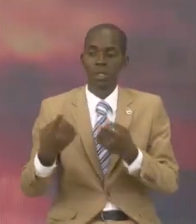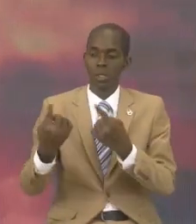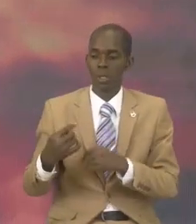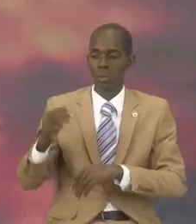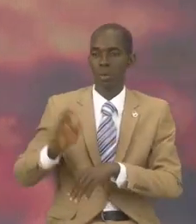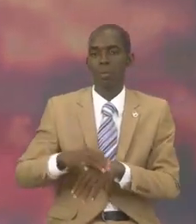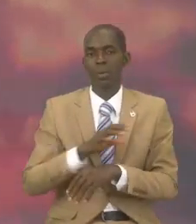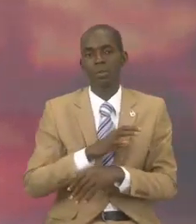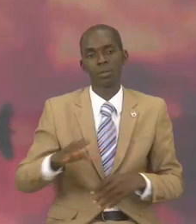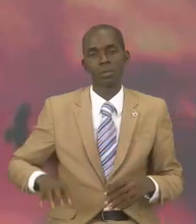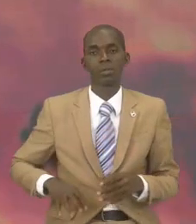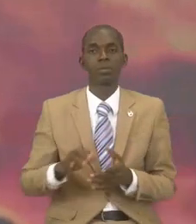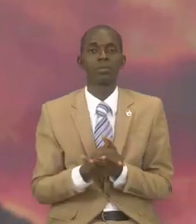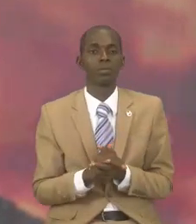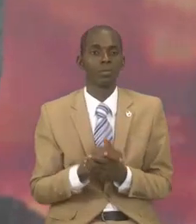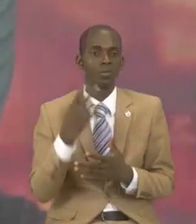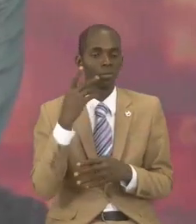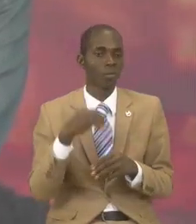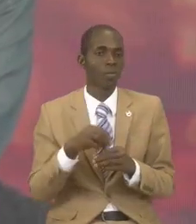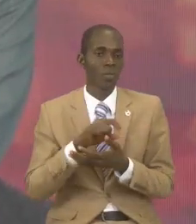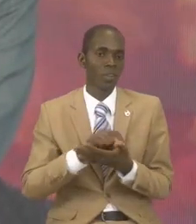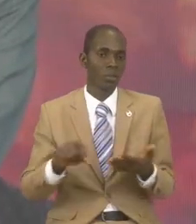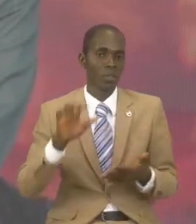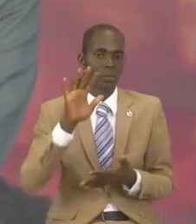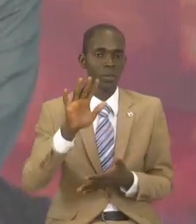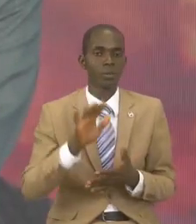upon him. Look at verse 5.